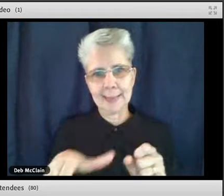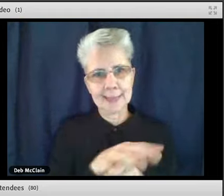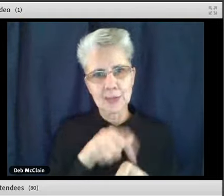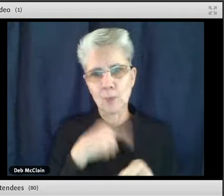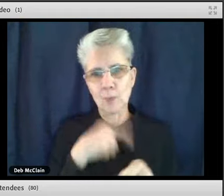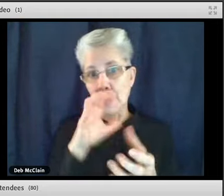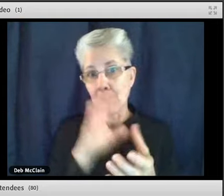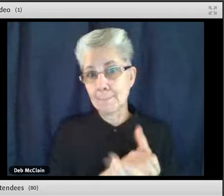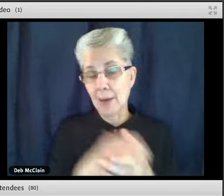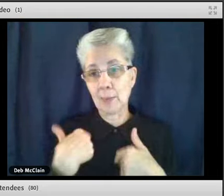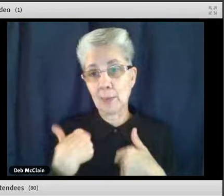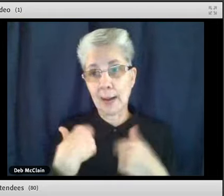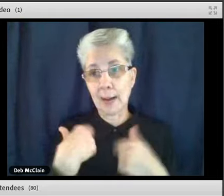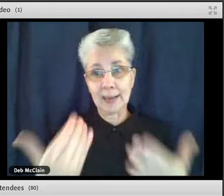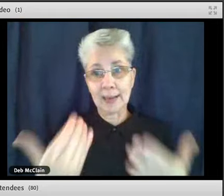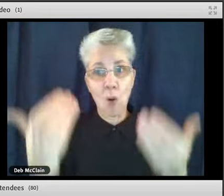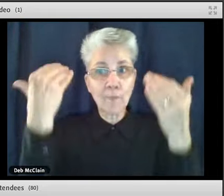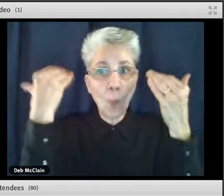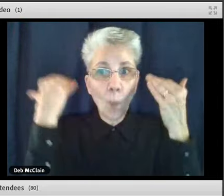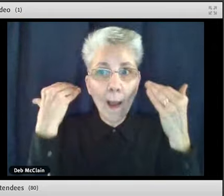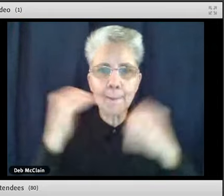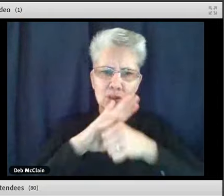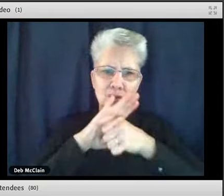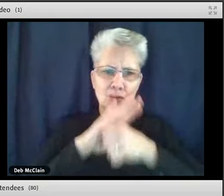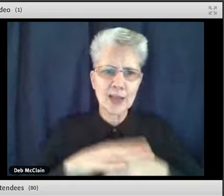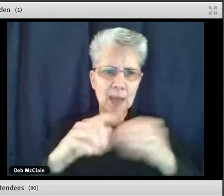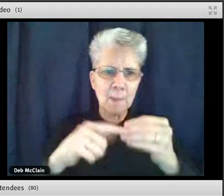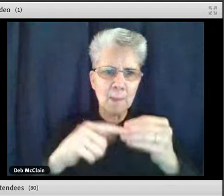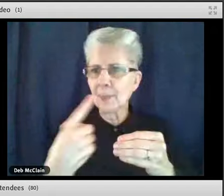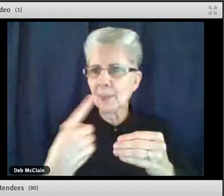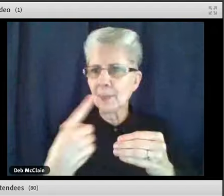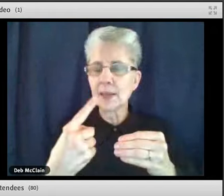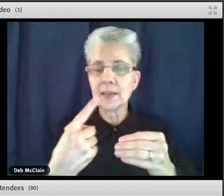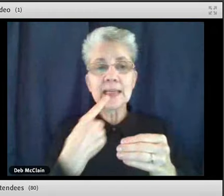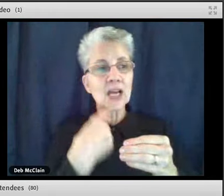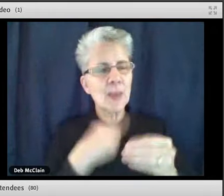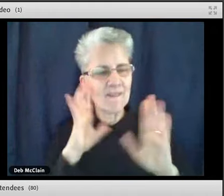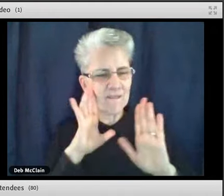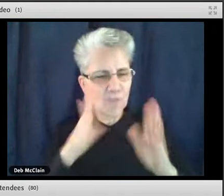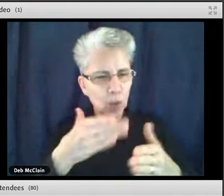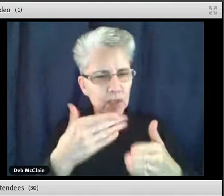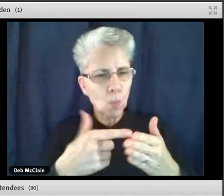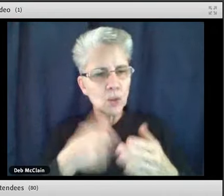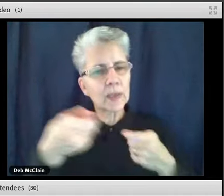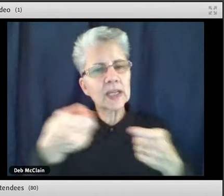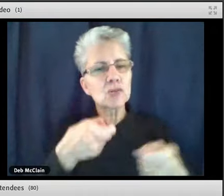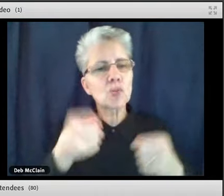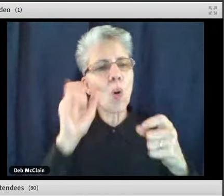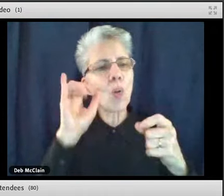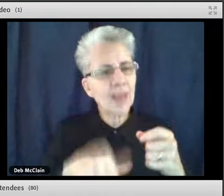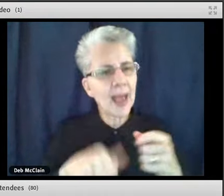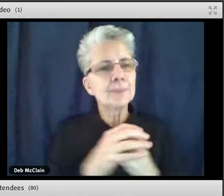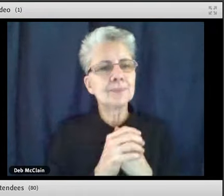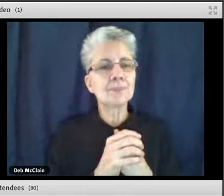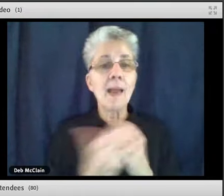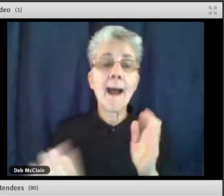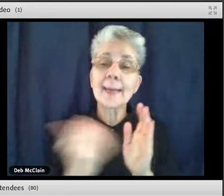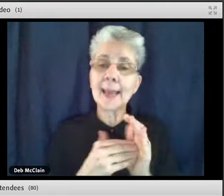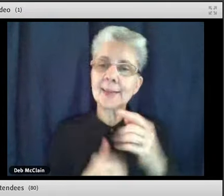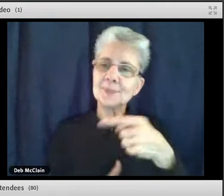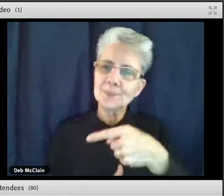control, and on the other side, things I can't control. Okay? So for me, I can't control the spread